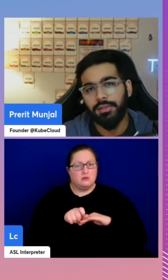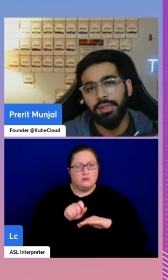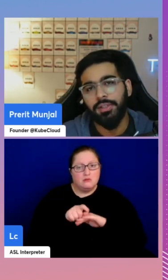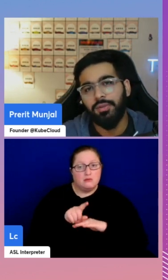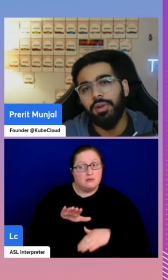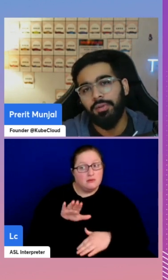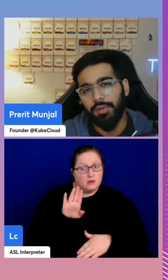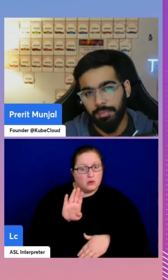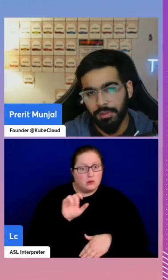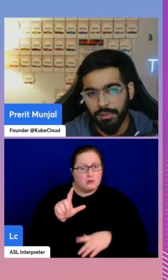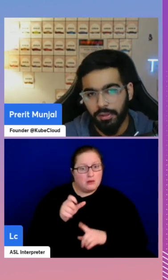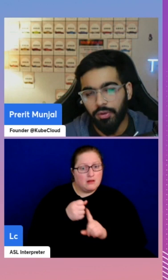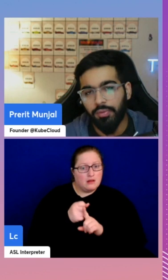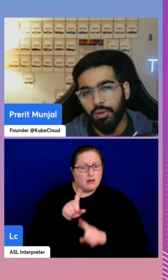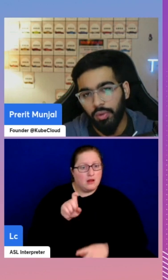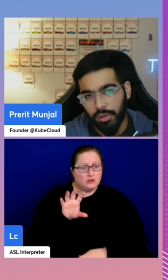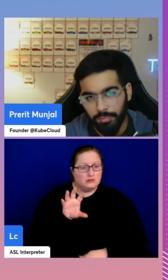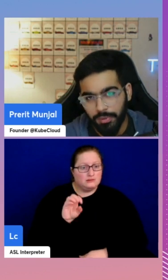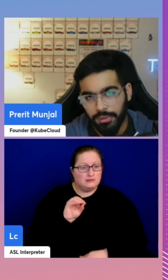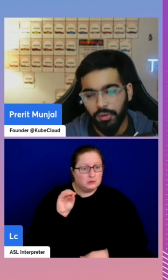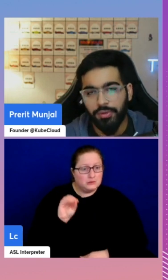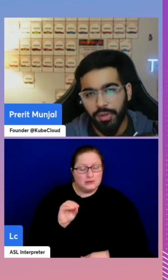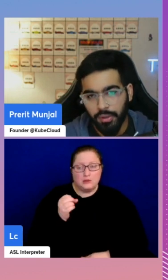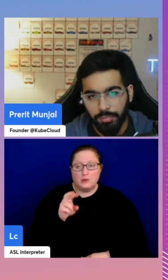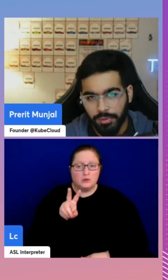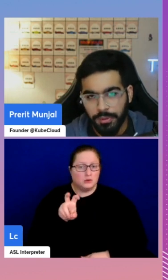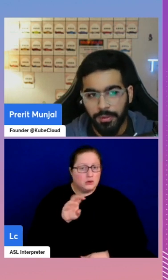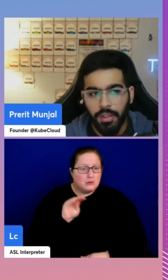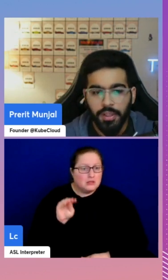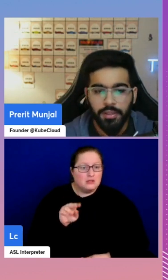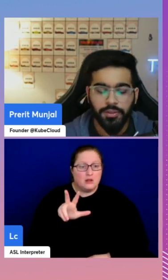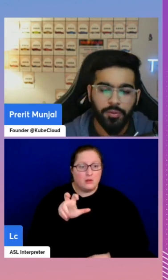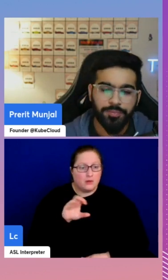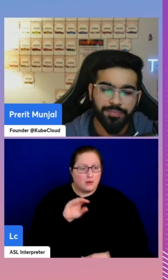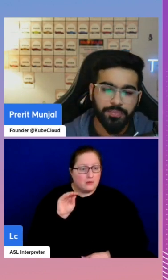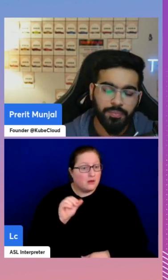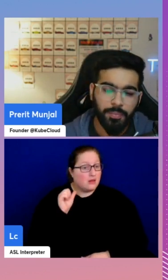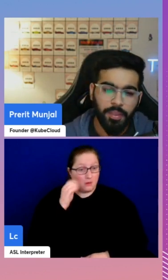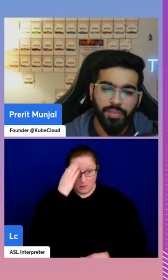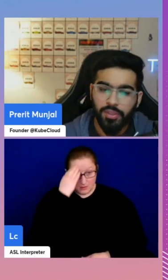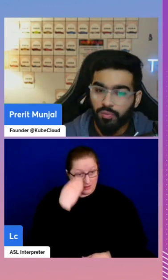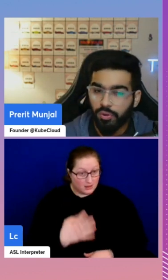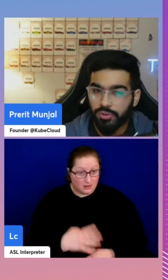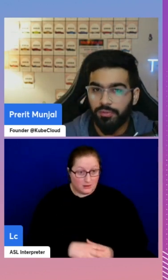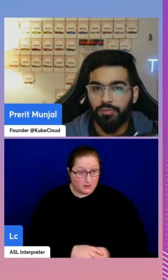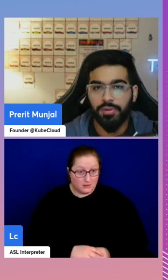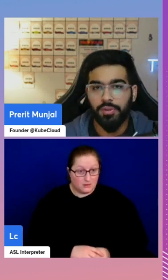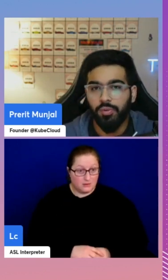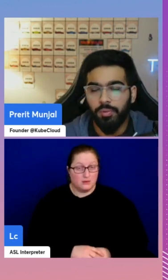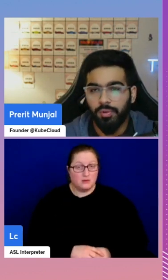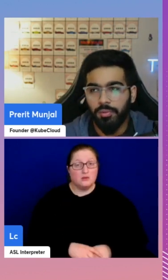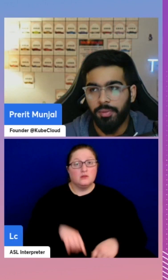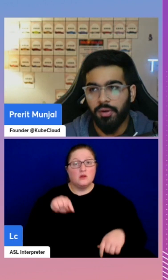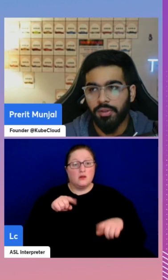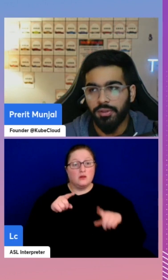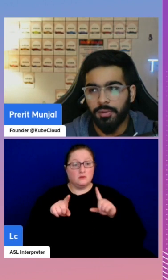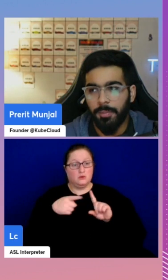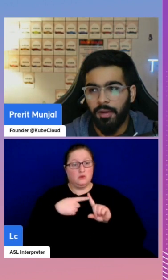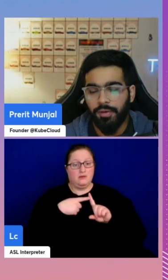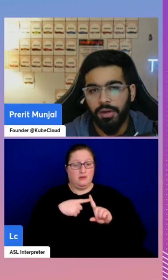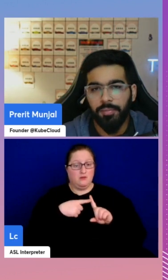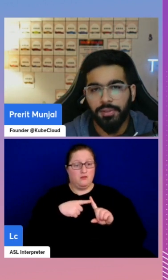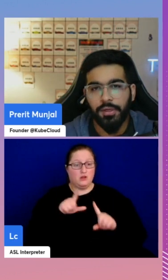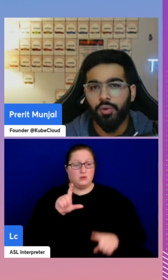bill has reached 150% or 200% or 300%. So this was the first loophole,